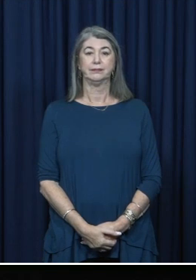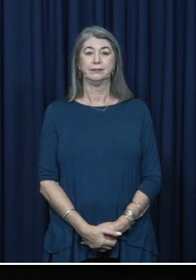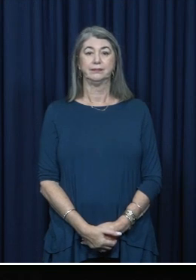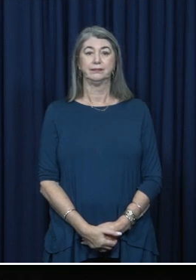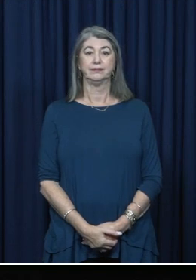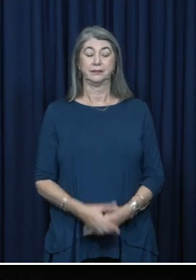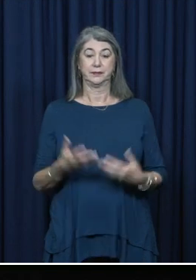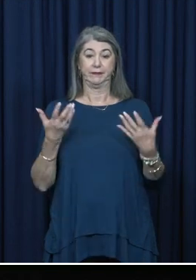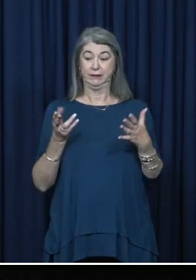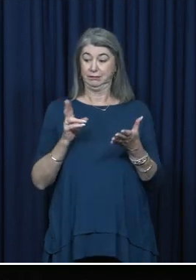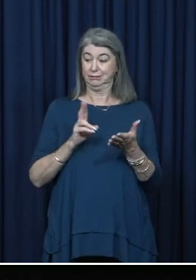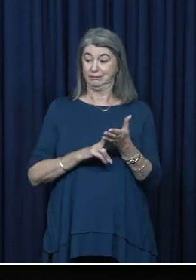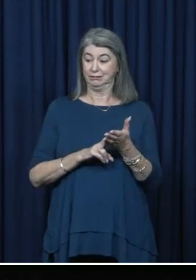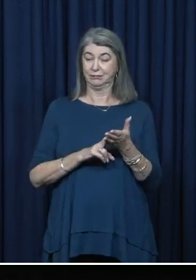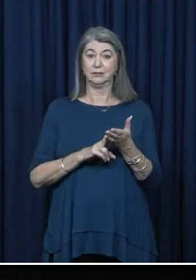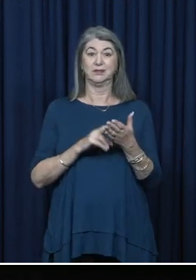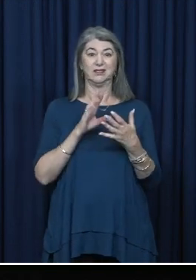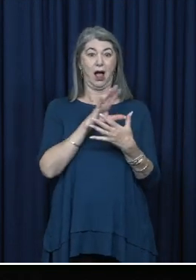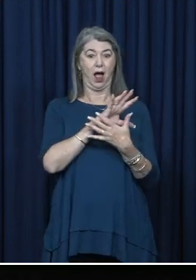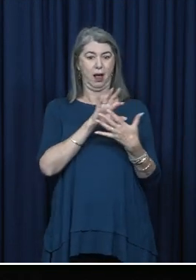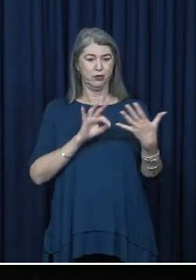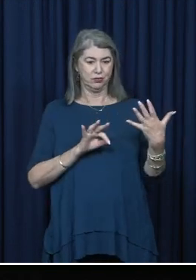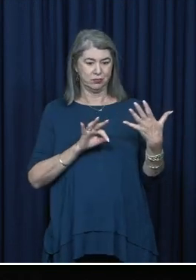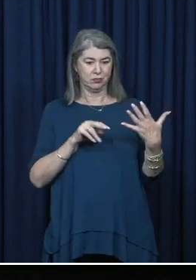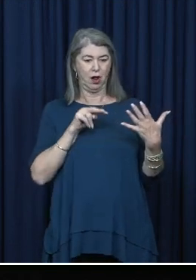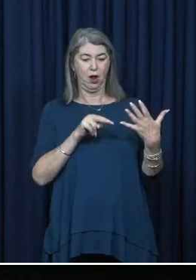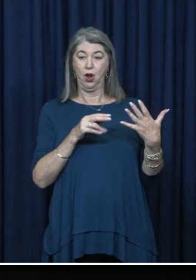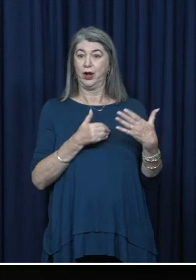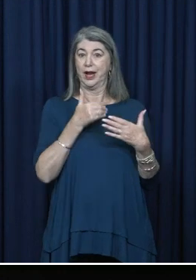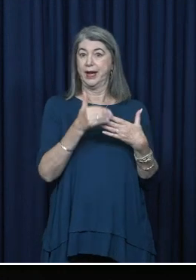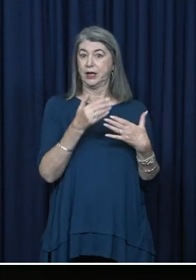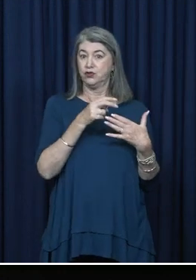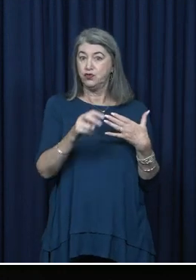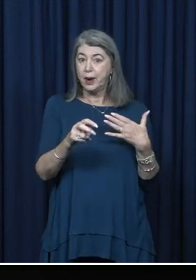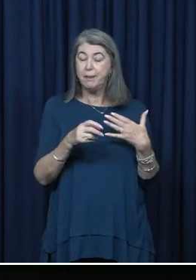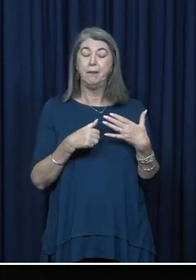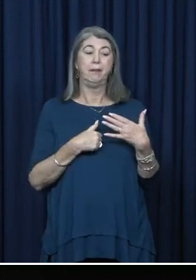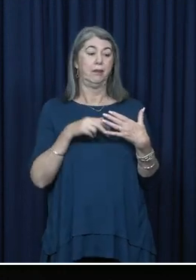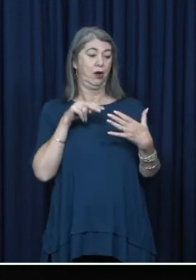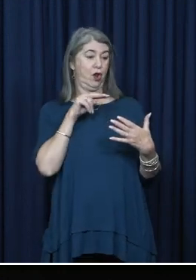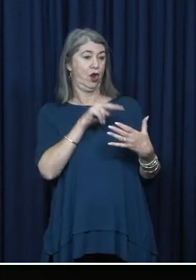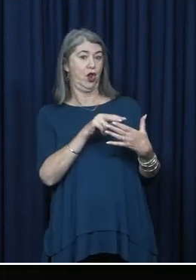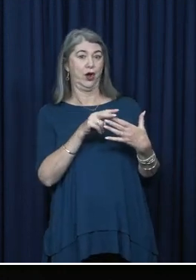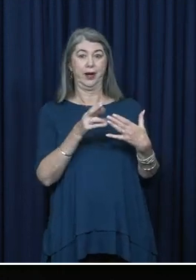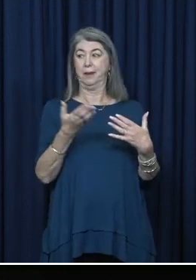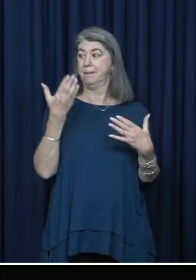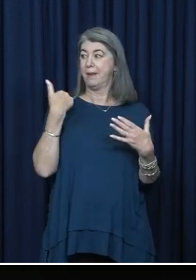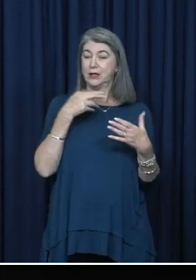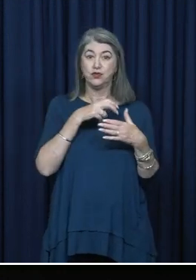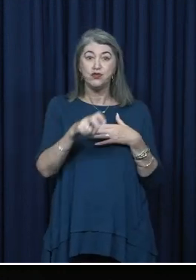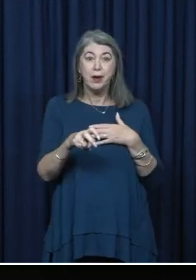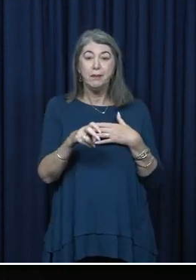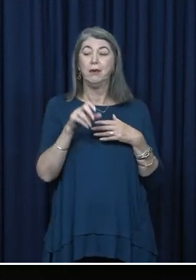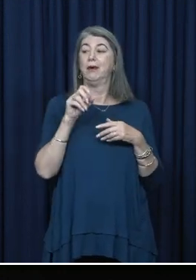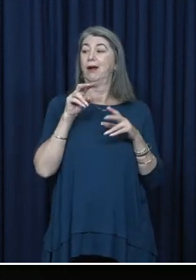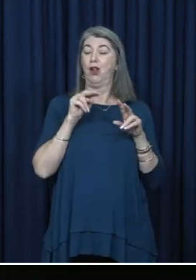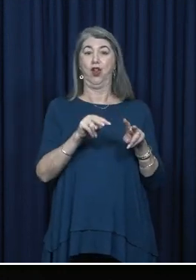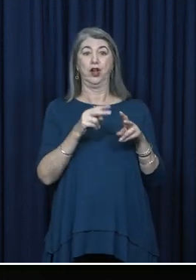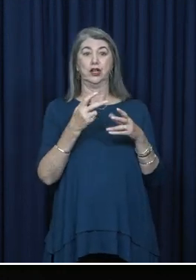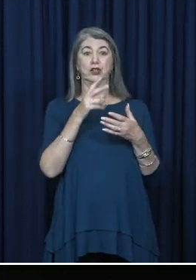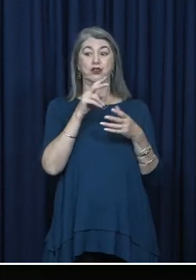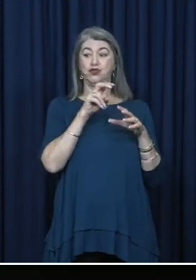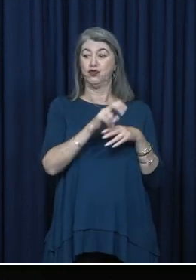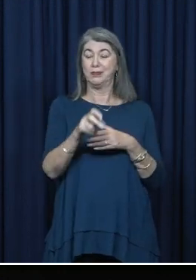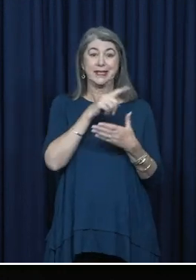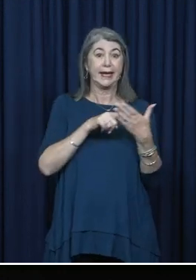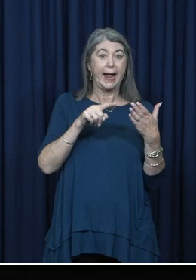Once you log in, you have 6 options. You can look at your upcoming trips, you can look at your past trips, and you can look at trips that you've canceled